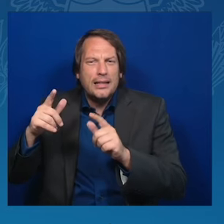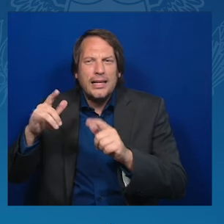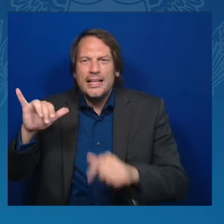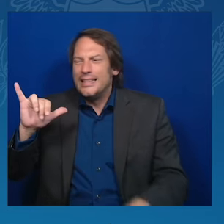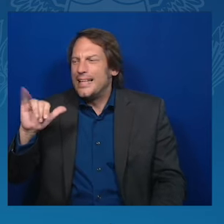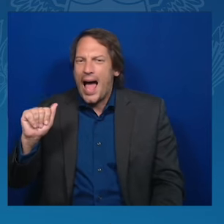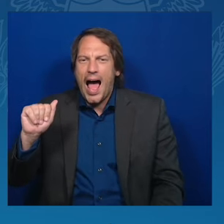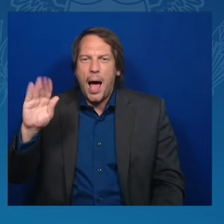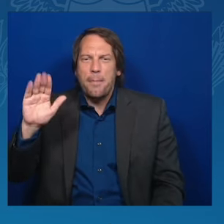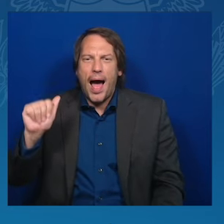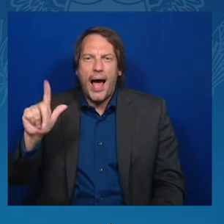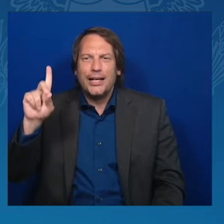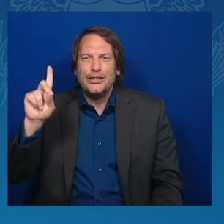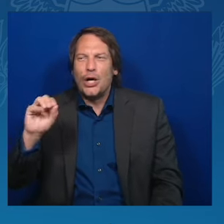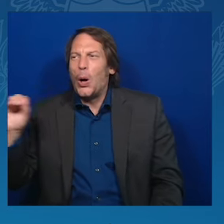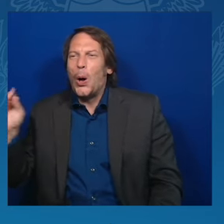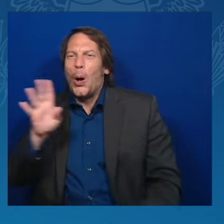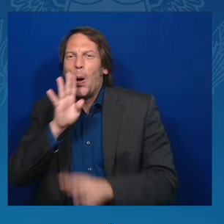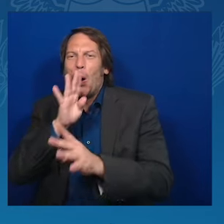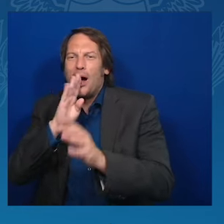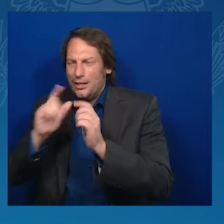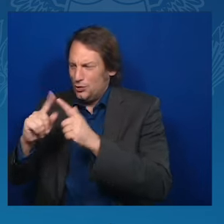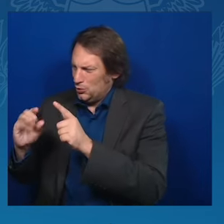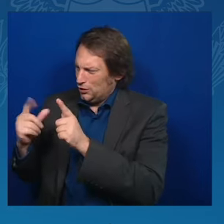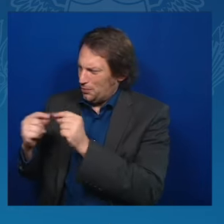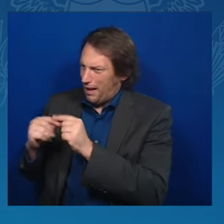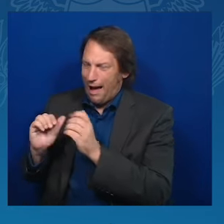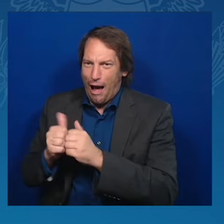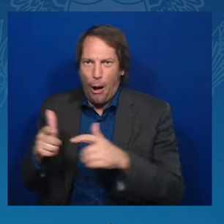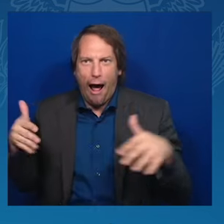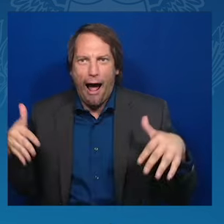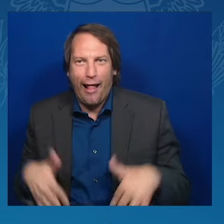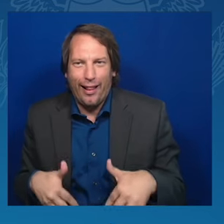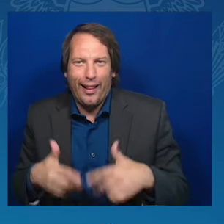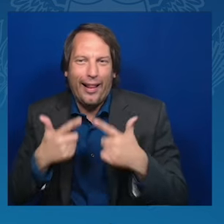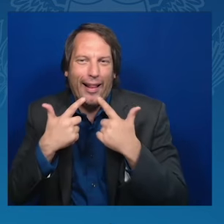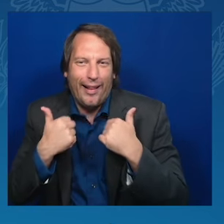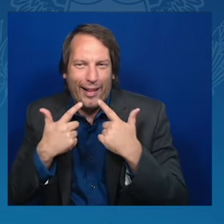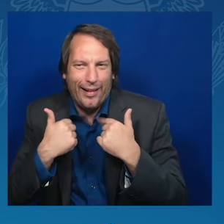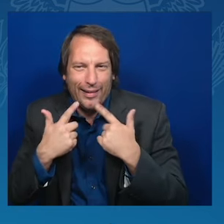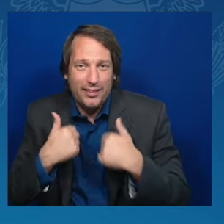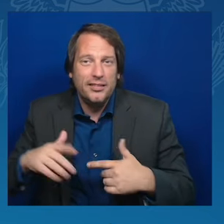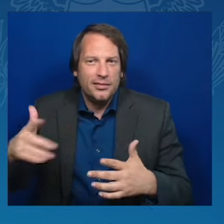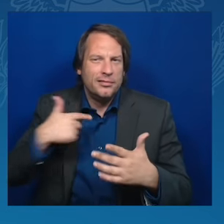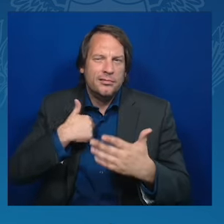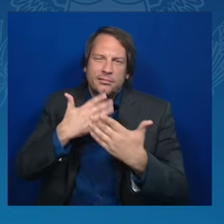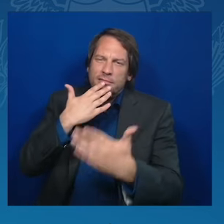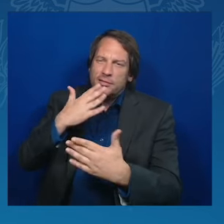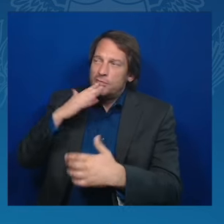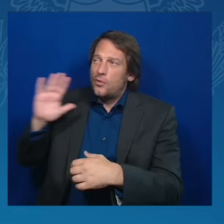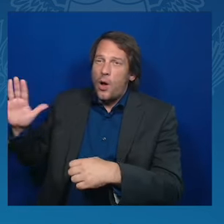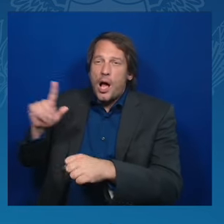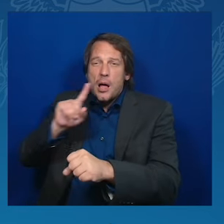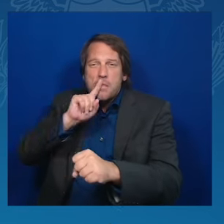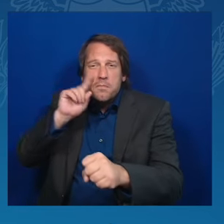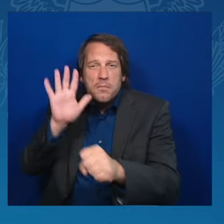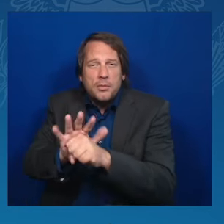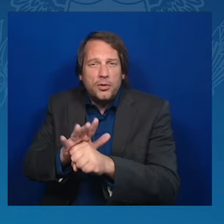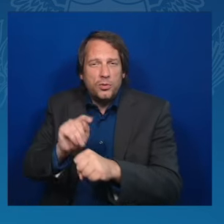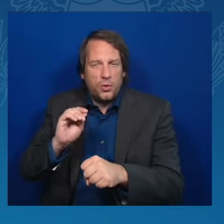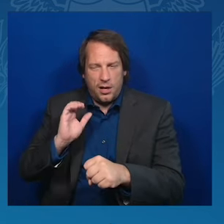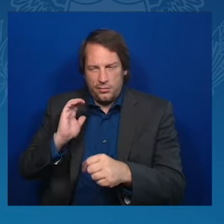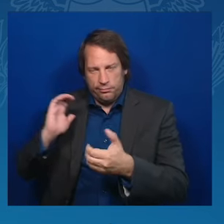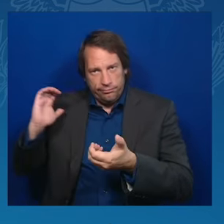Mr. Prime Minister, we are so grateful for your commitment to our alliance. And I will say, as a proud daughter of California, I grew up surrounded